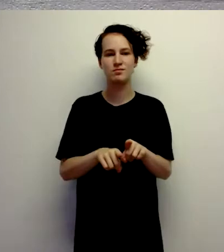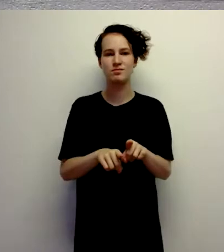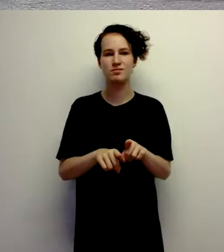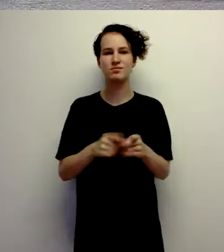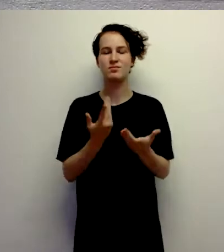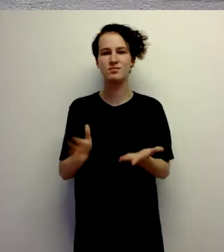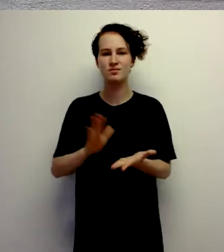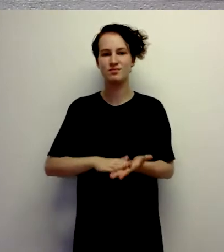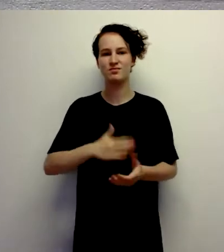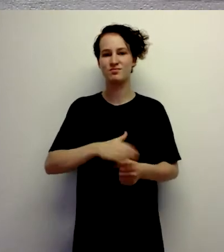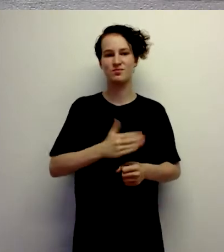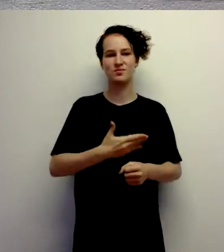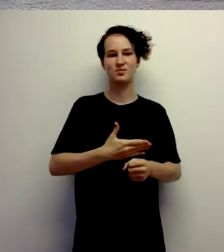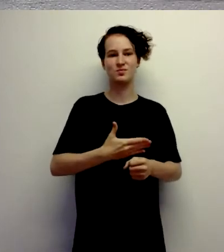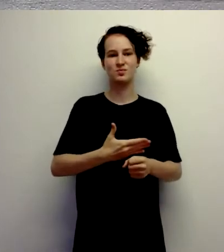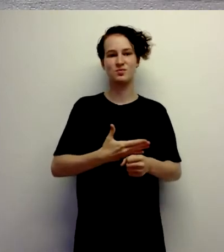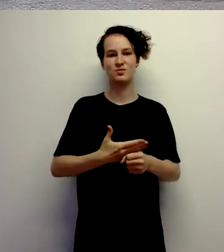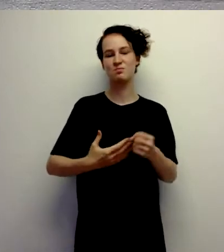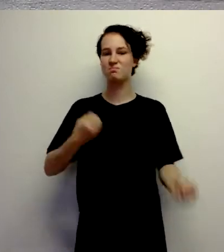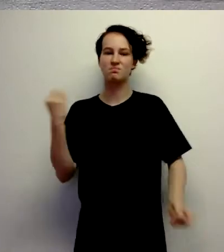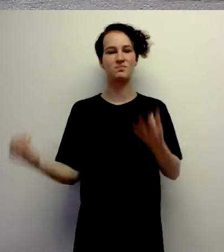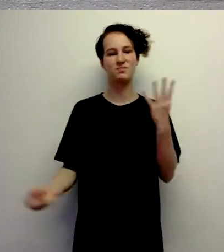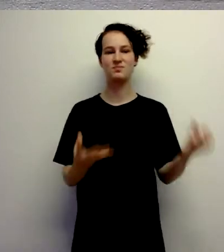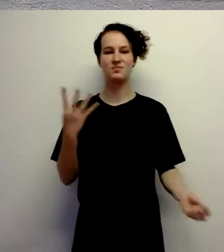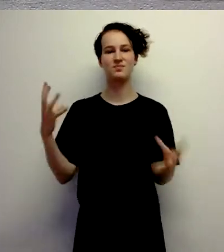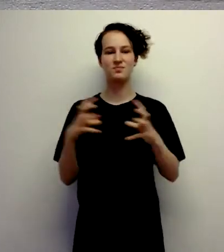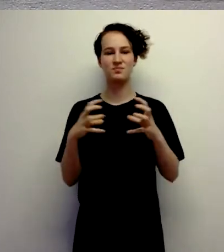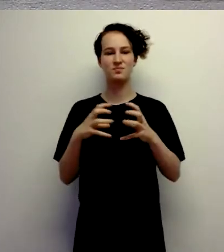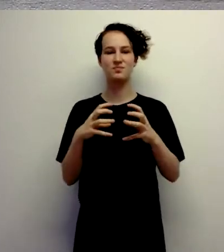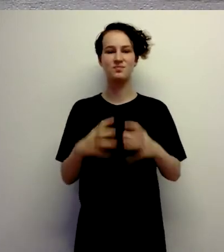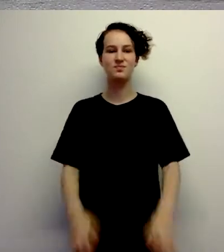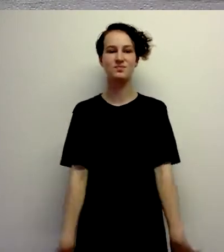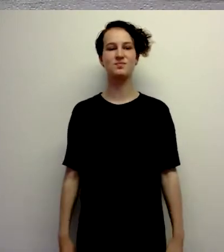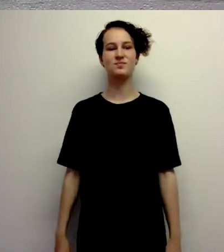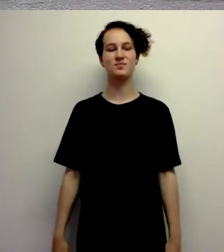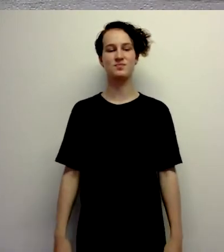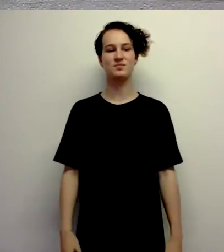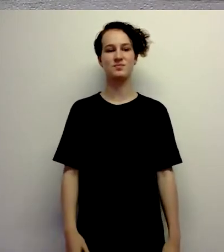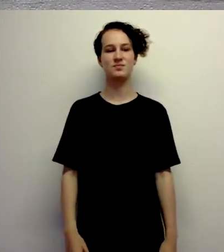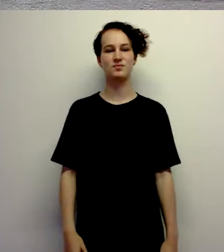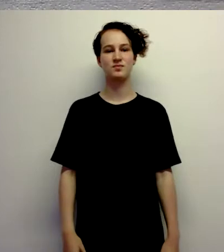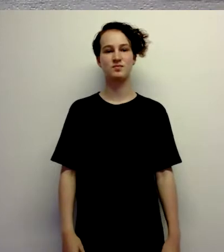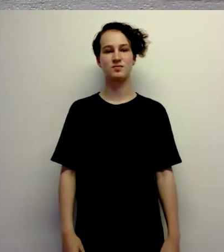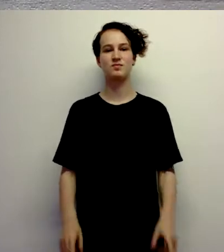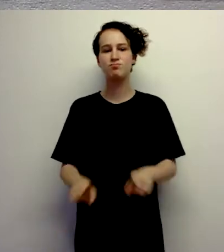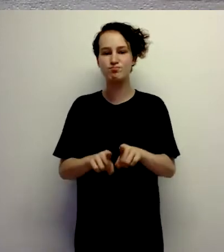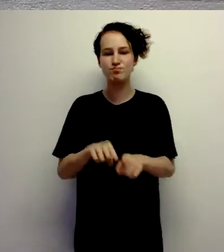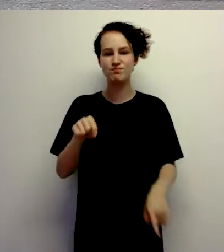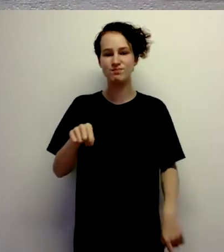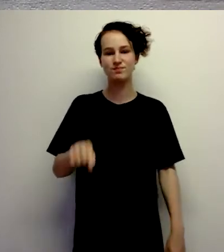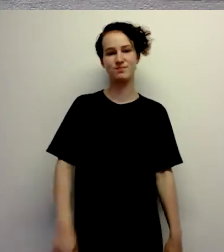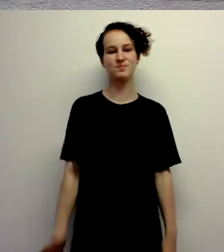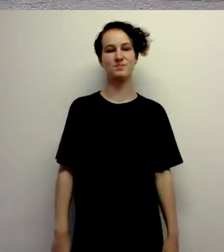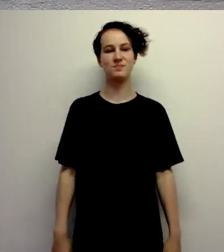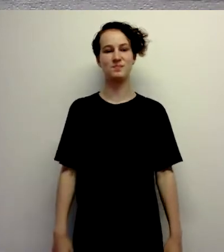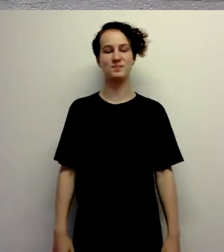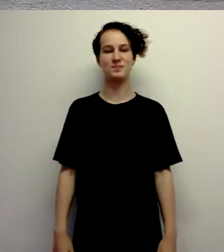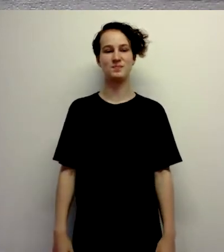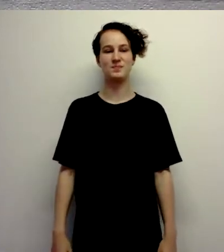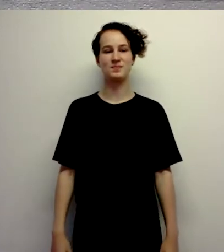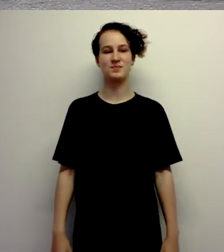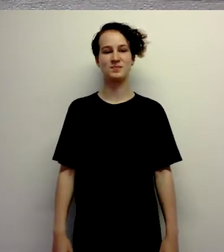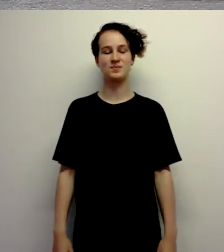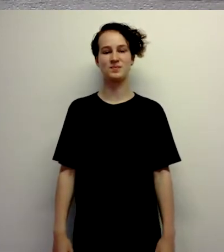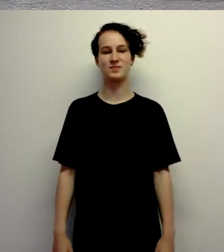going to learn how to make juggling balls. Like this. Like